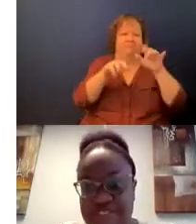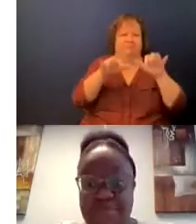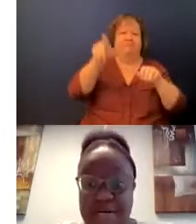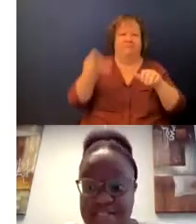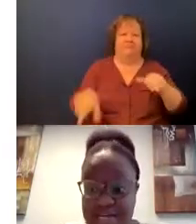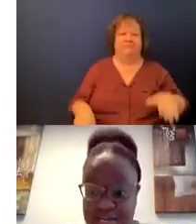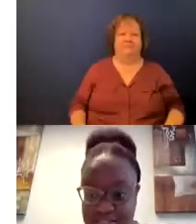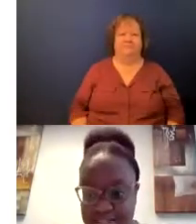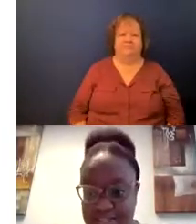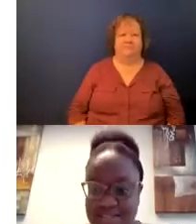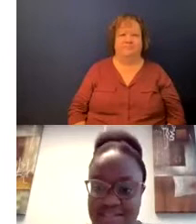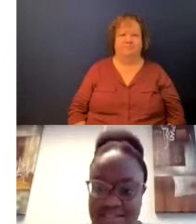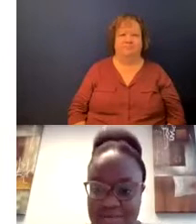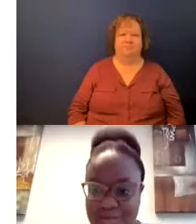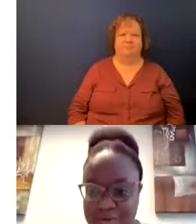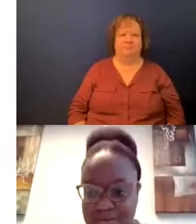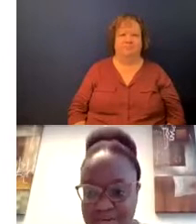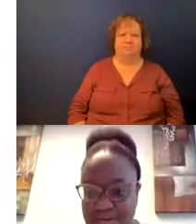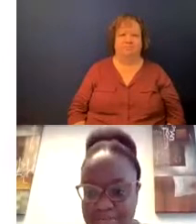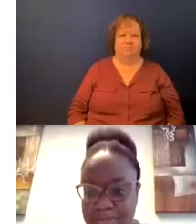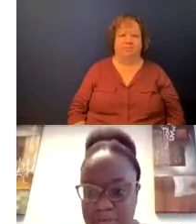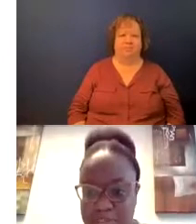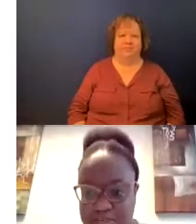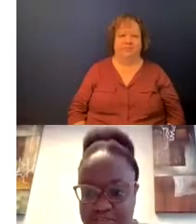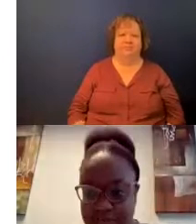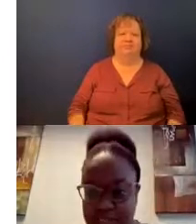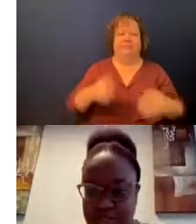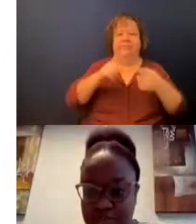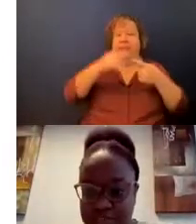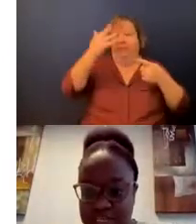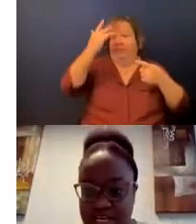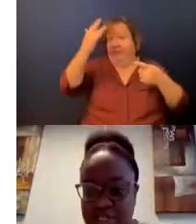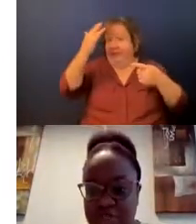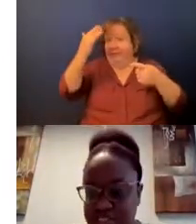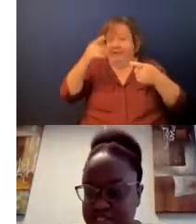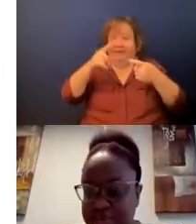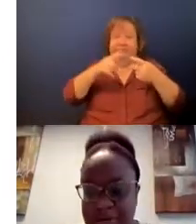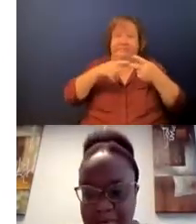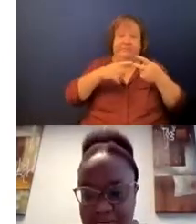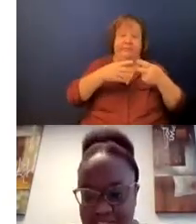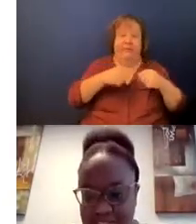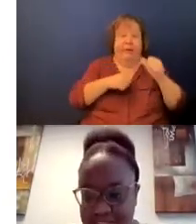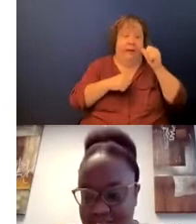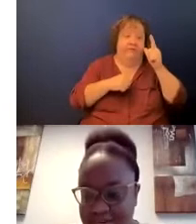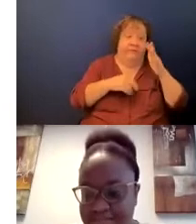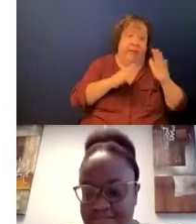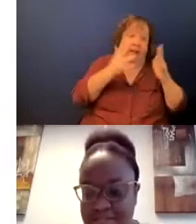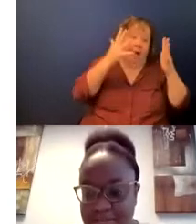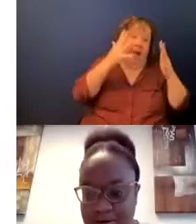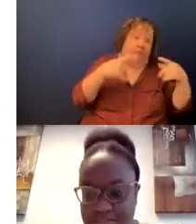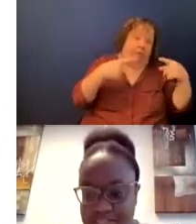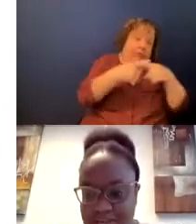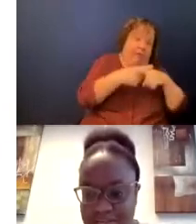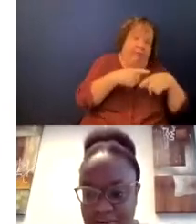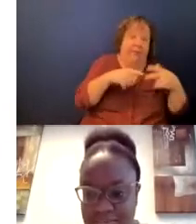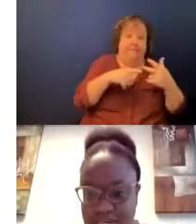theory versus practicality. That's a good one. People using familiar tools. So there's theory and practice, a theme